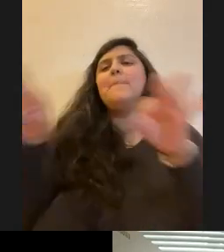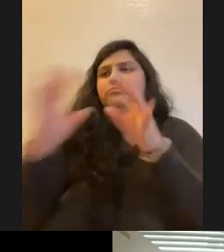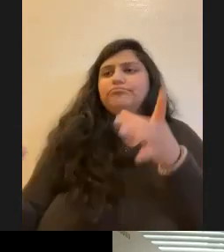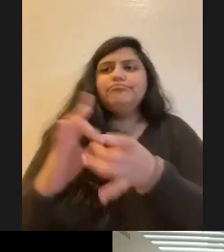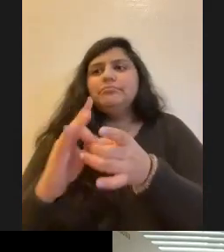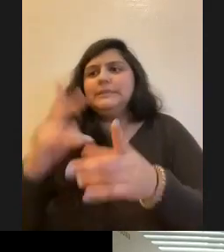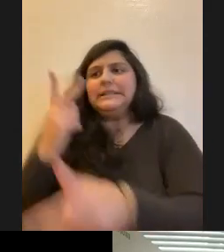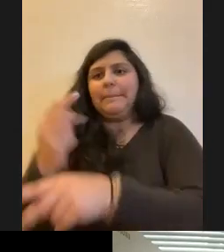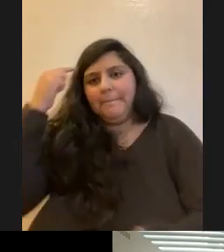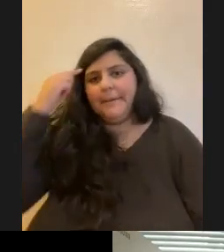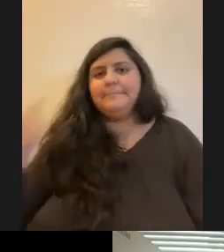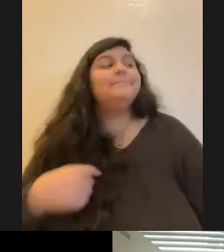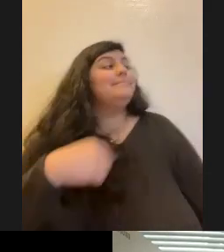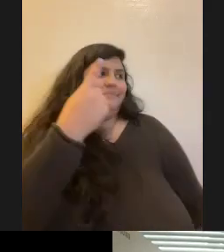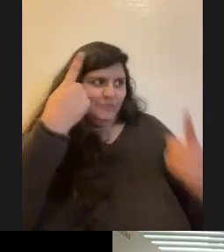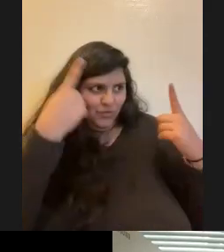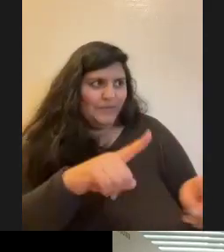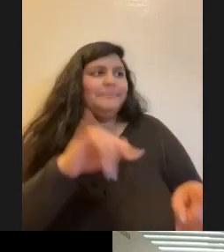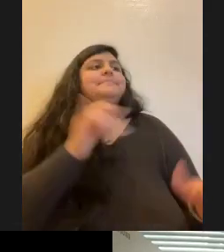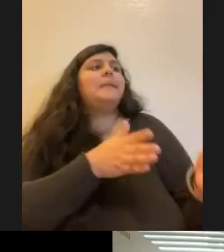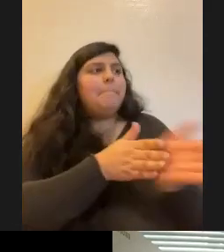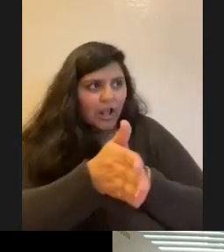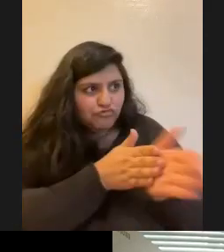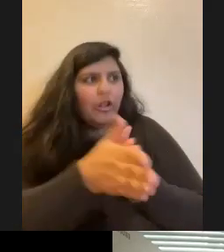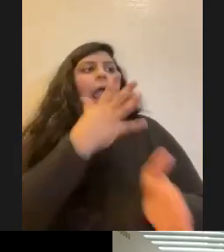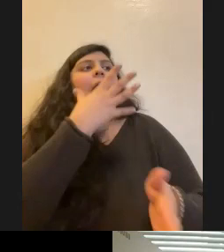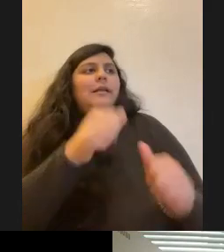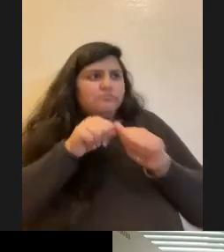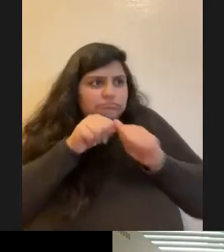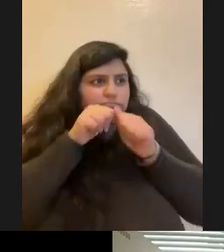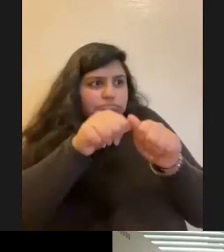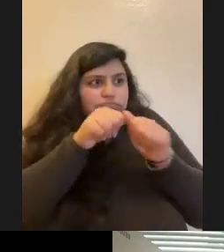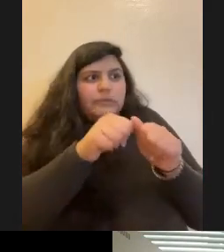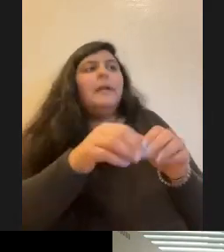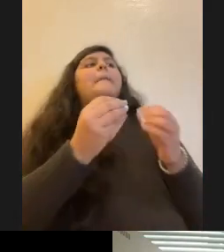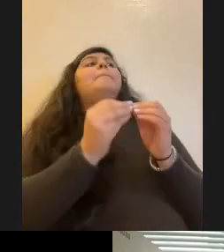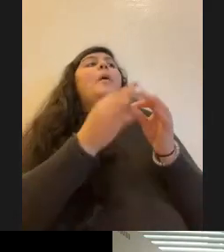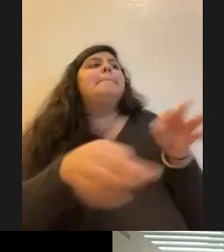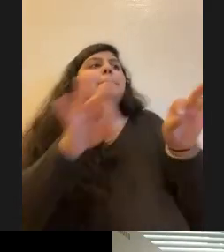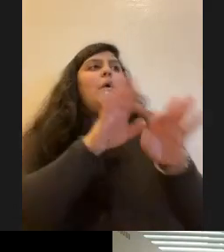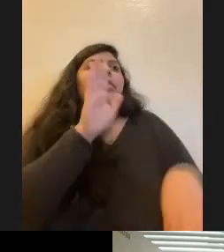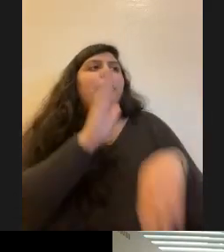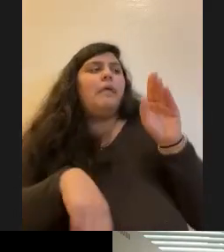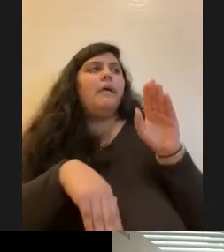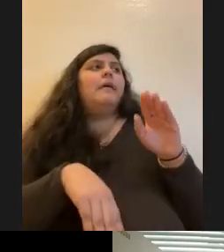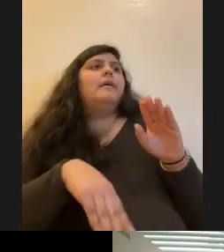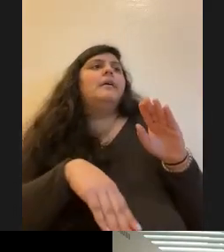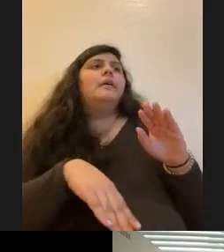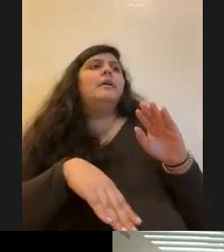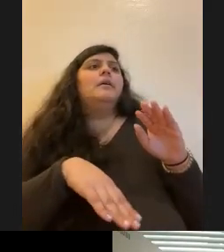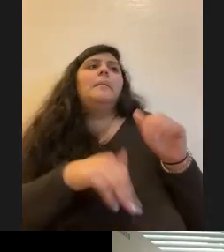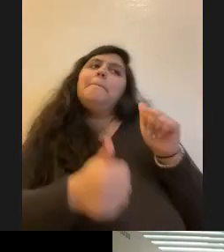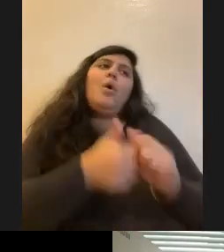you. Passion and persistence are more important than most